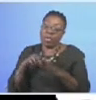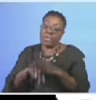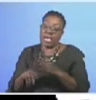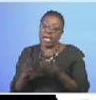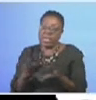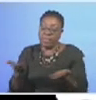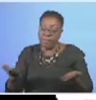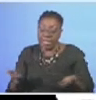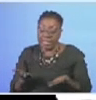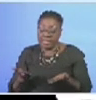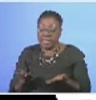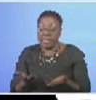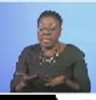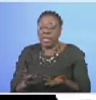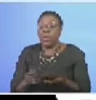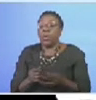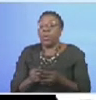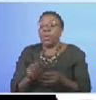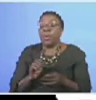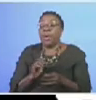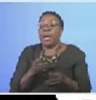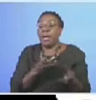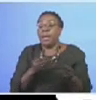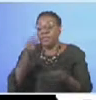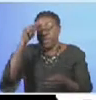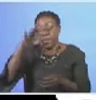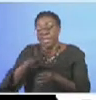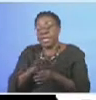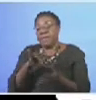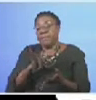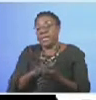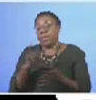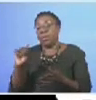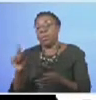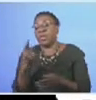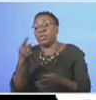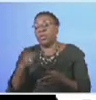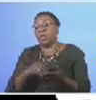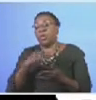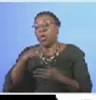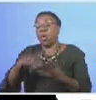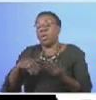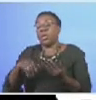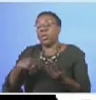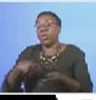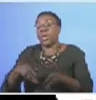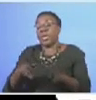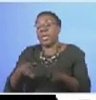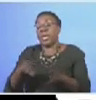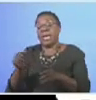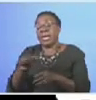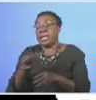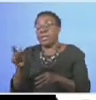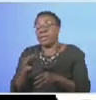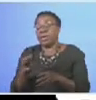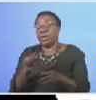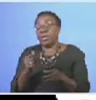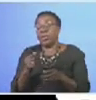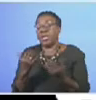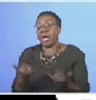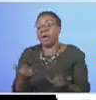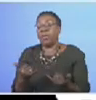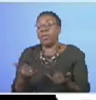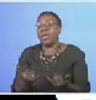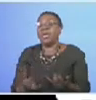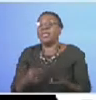much. We've been devastated, but, you know, I believe that, you know, once you've gone all the way down, the only place you can do now is go up.